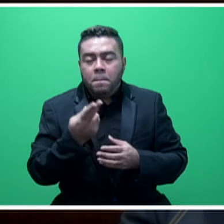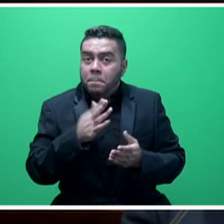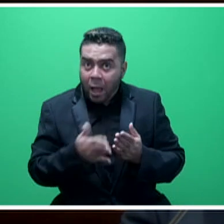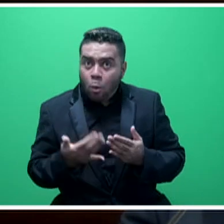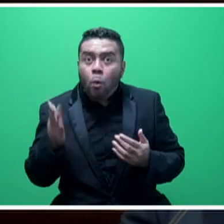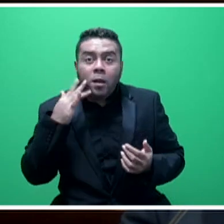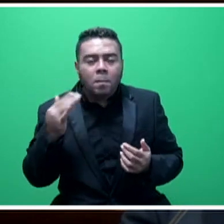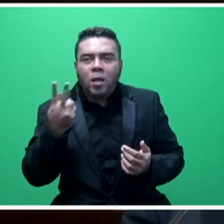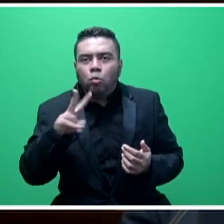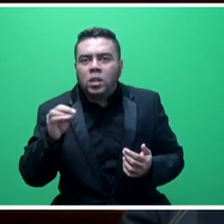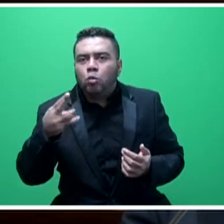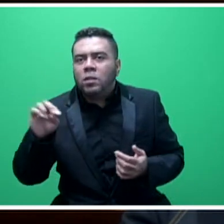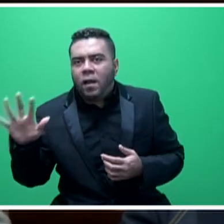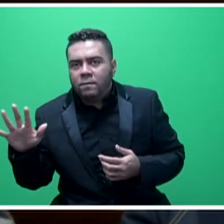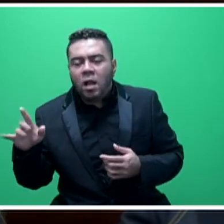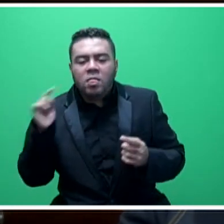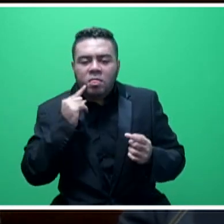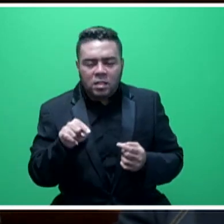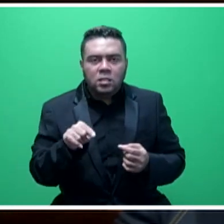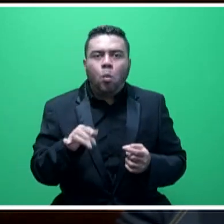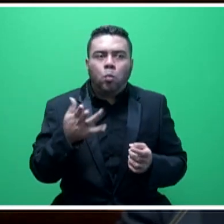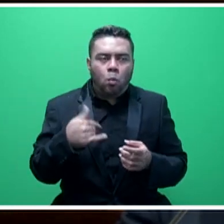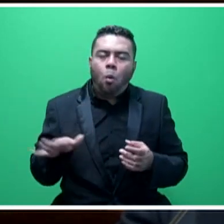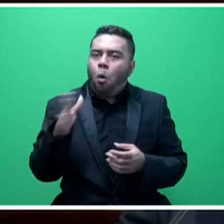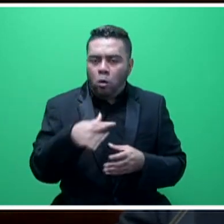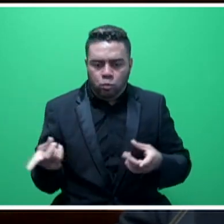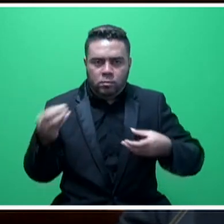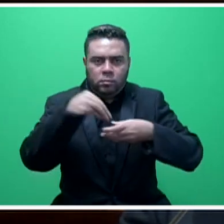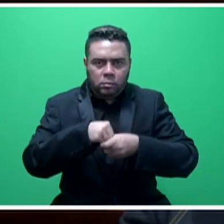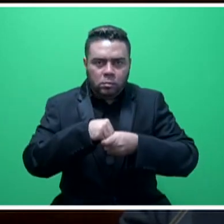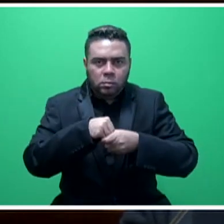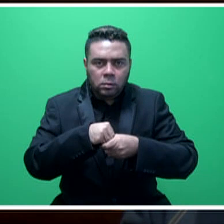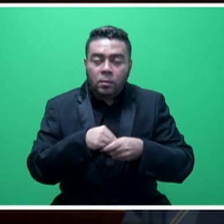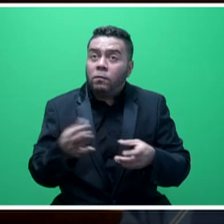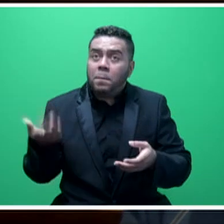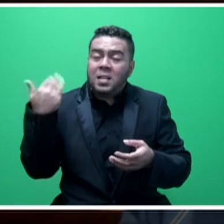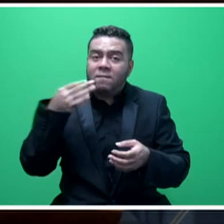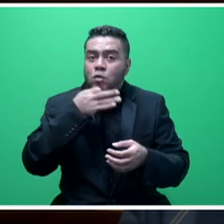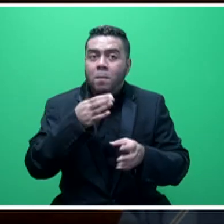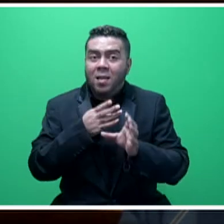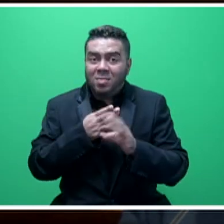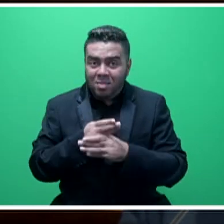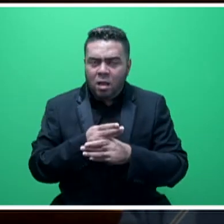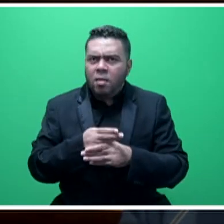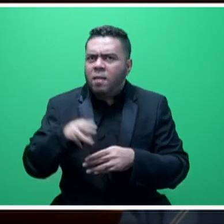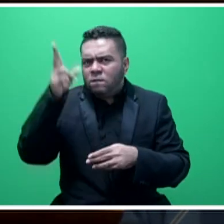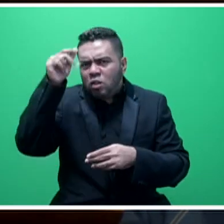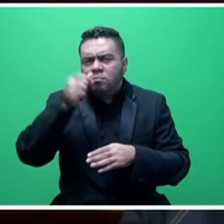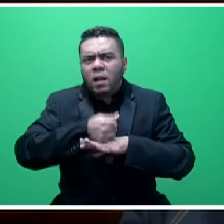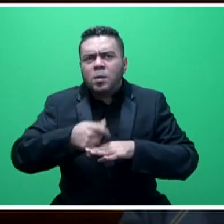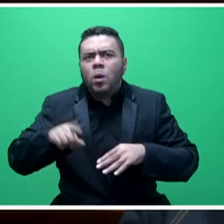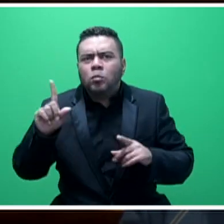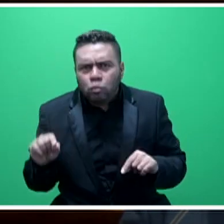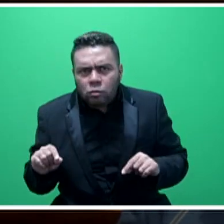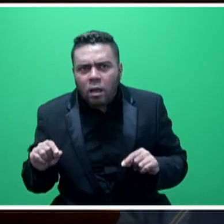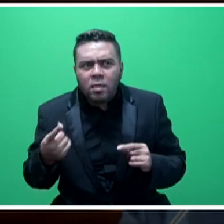sir, is non-negotiable, and everybody will play ball. Over the past few months, Mr. Speaker, the Fijian government has implemented